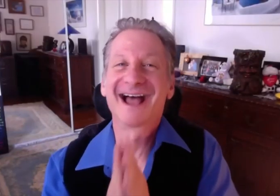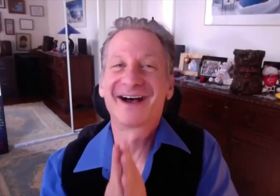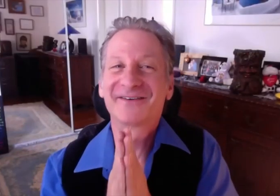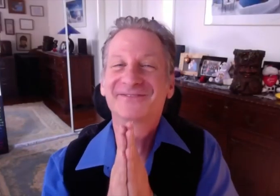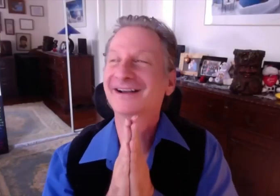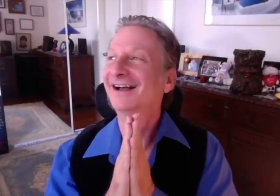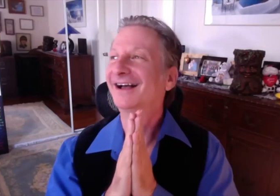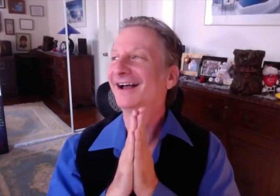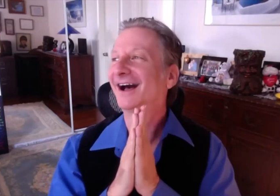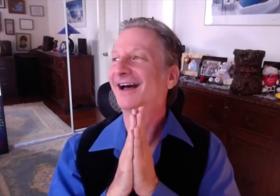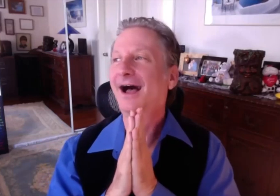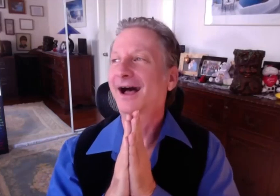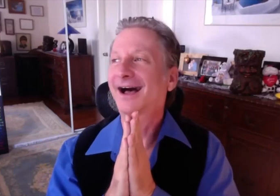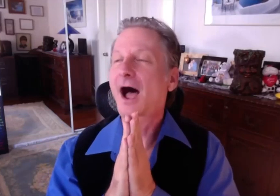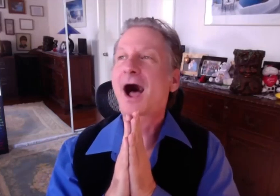We have...